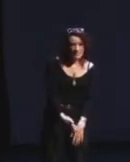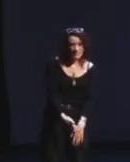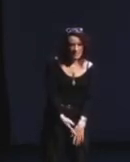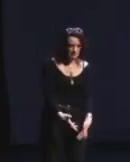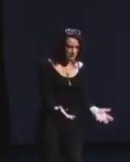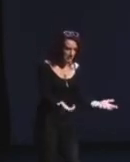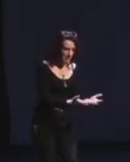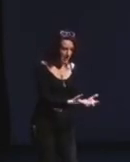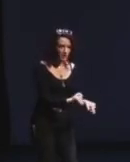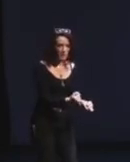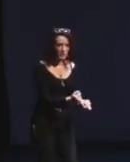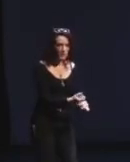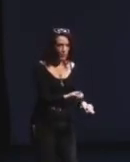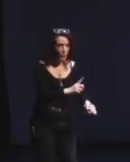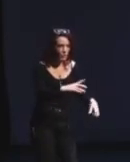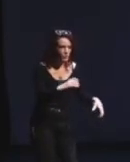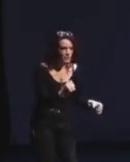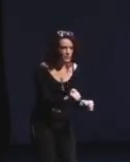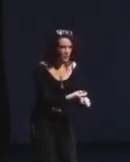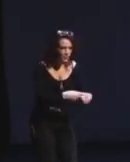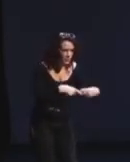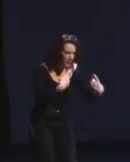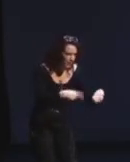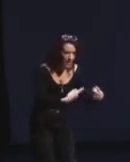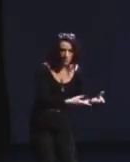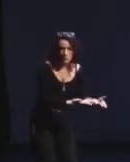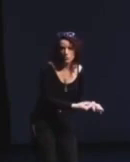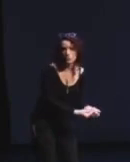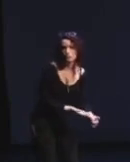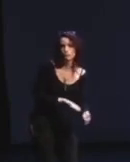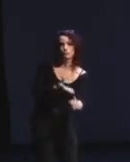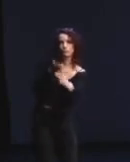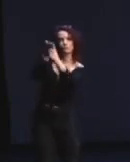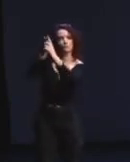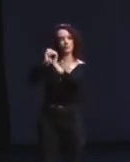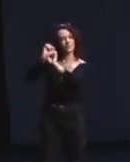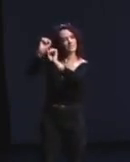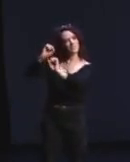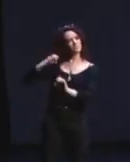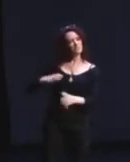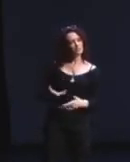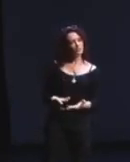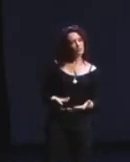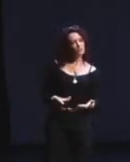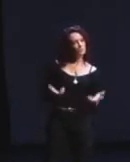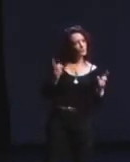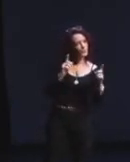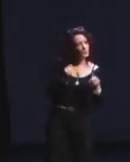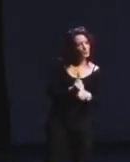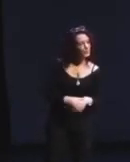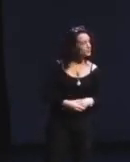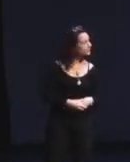we do, or what do we have to do, to enable Mohammed to reach his musical potential?